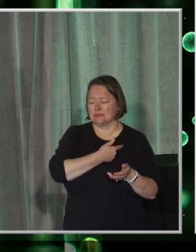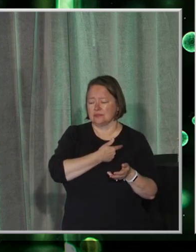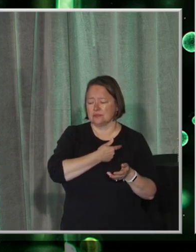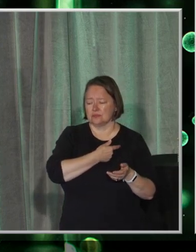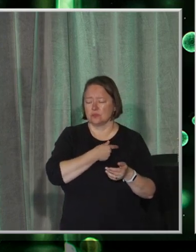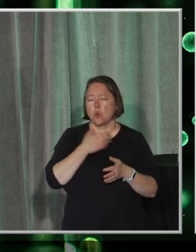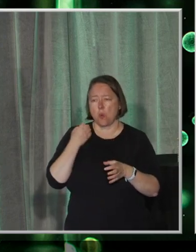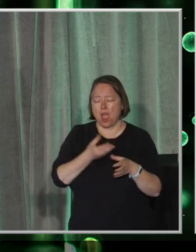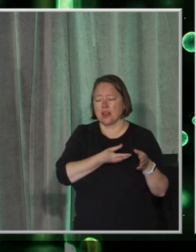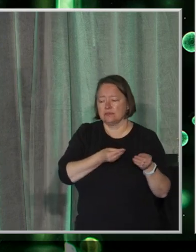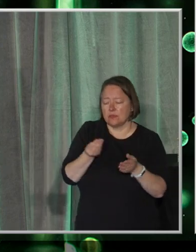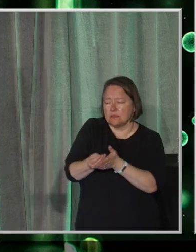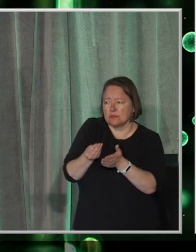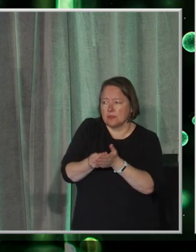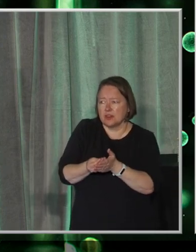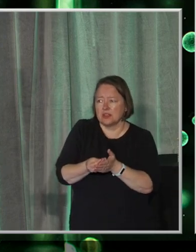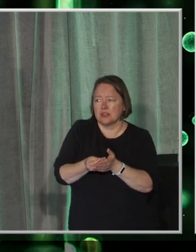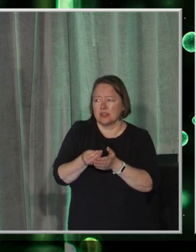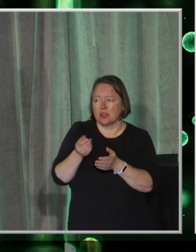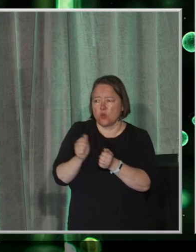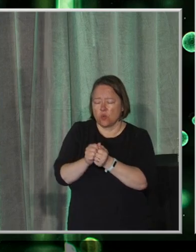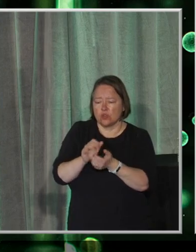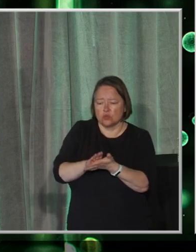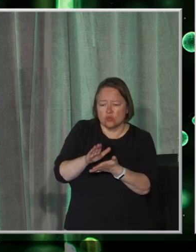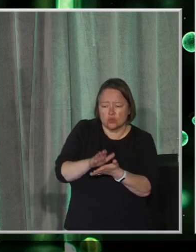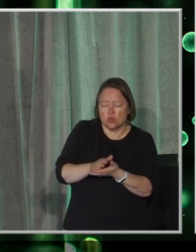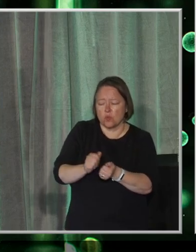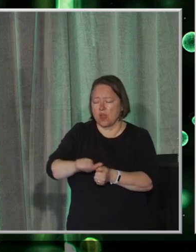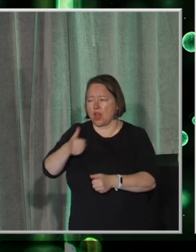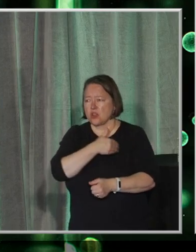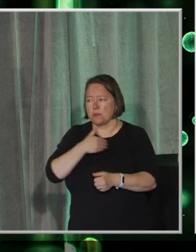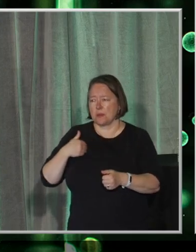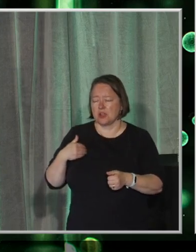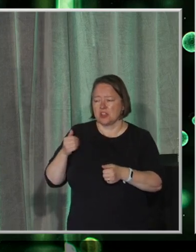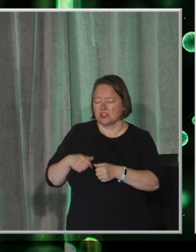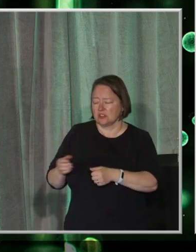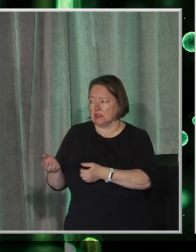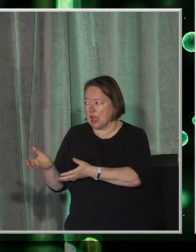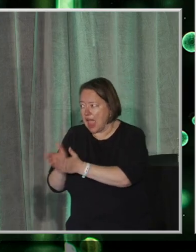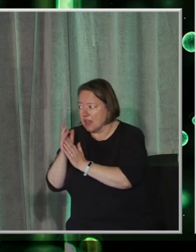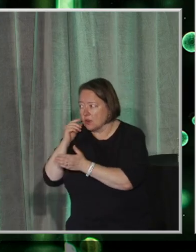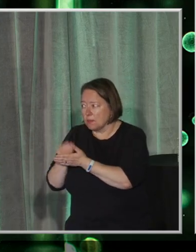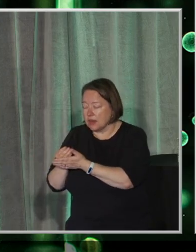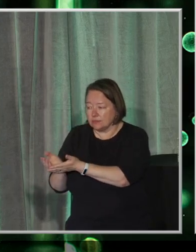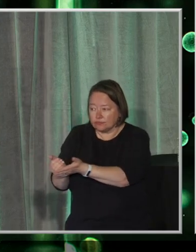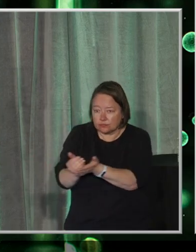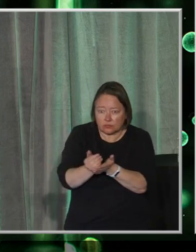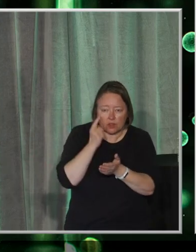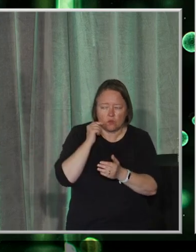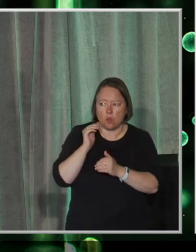mobilizing funds to our school together with external members who were able to collect enough funds to build a house for them,